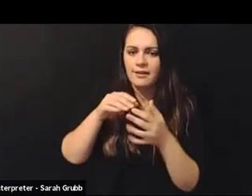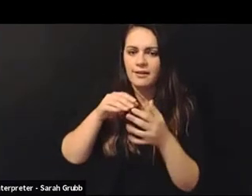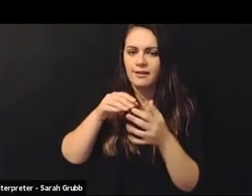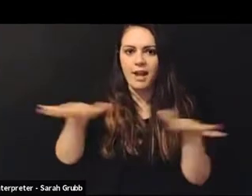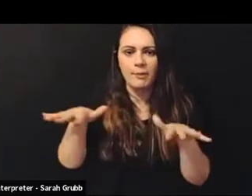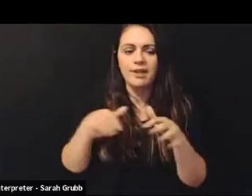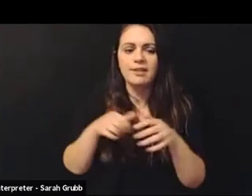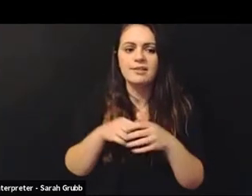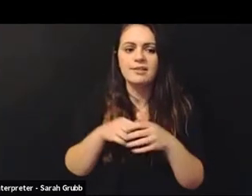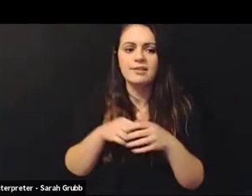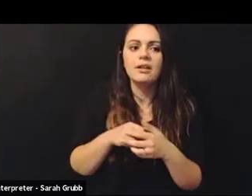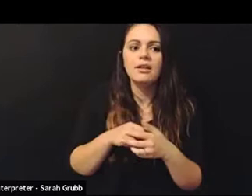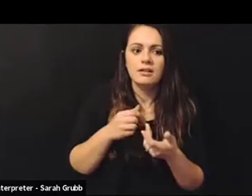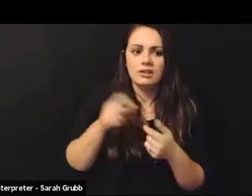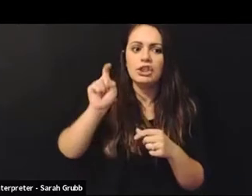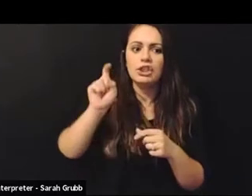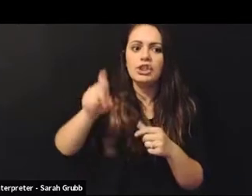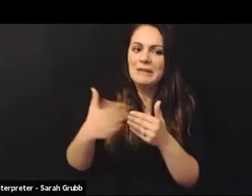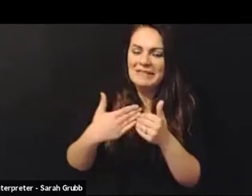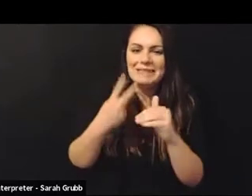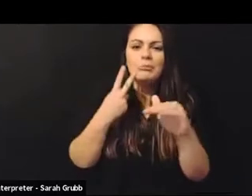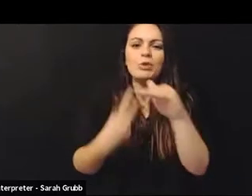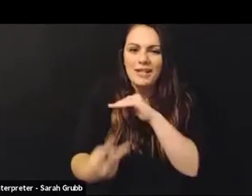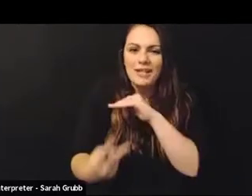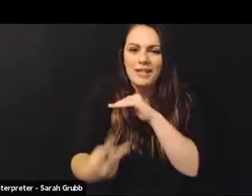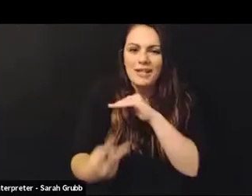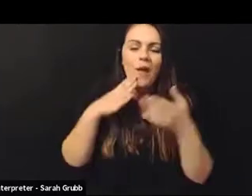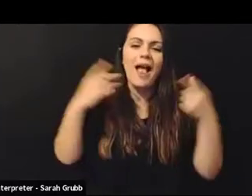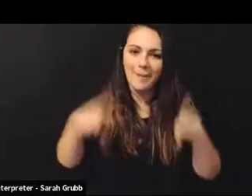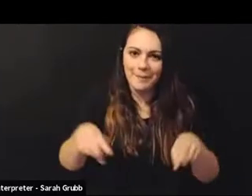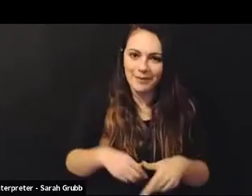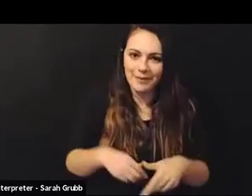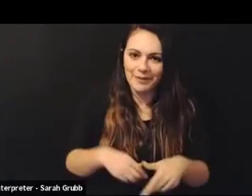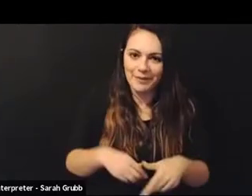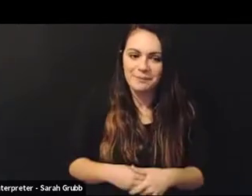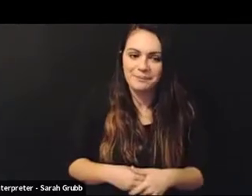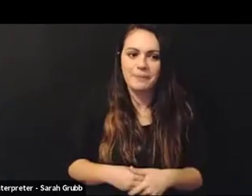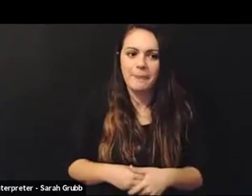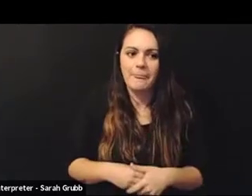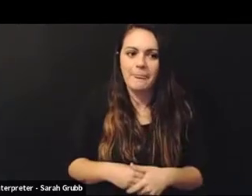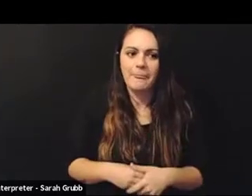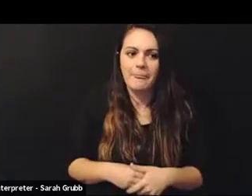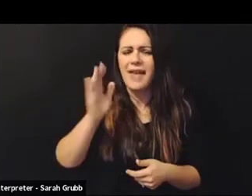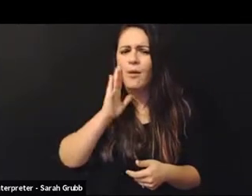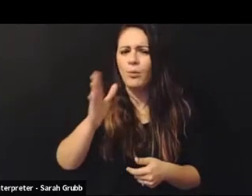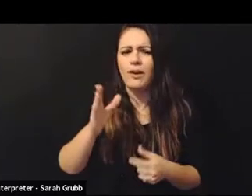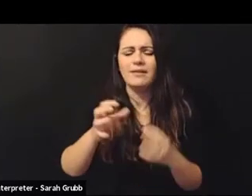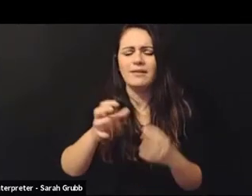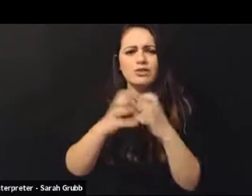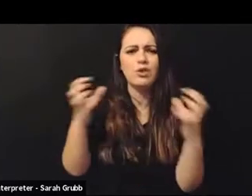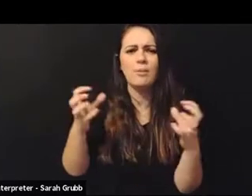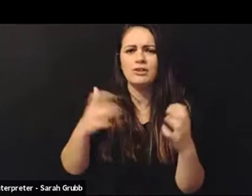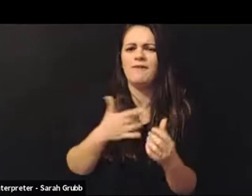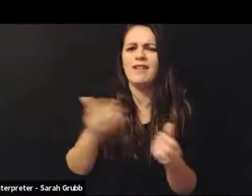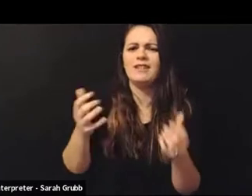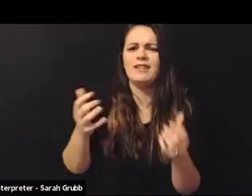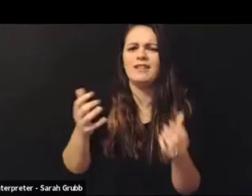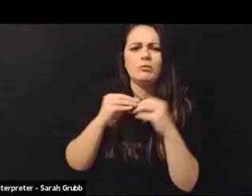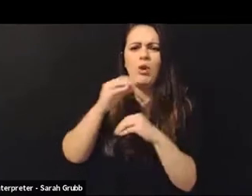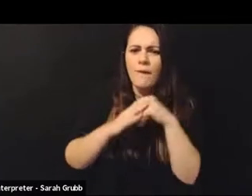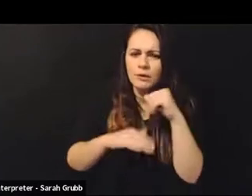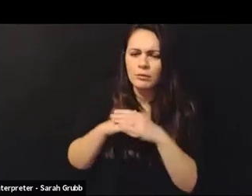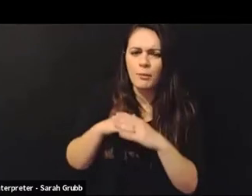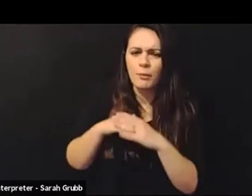talked about the insistence on sameness. This provides so much reassurance and sense of security, which can reduce stress